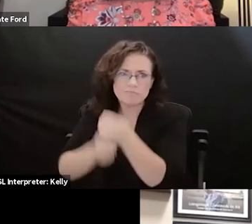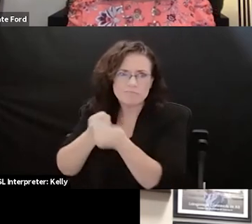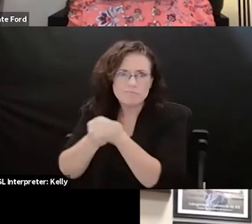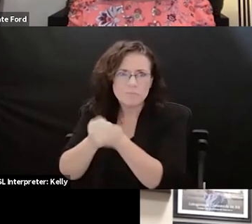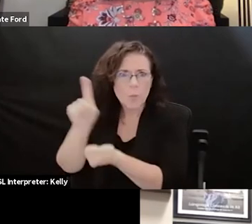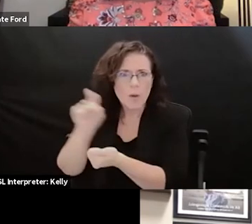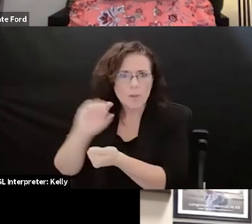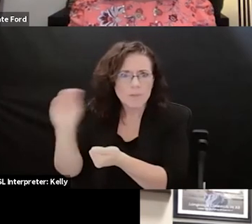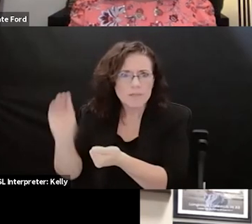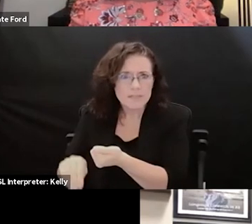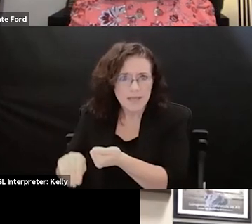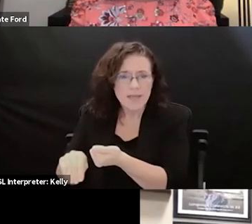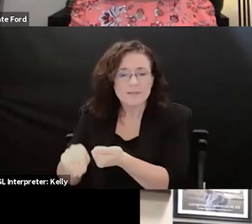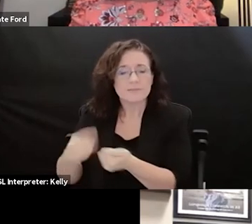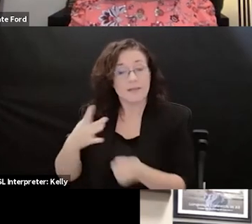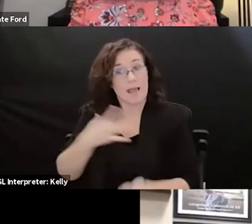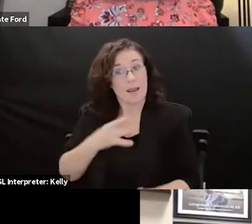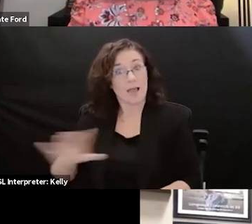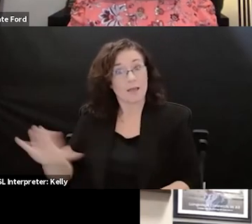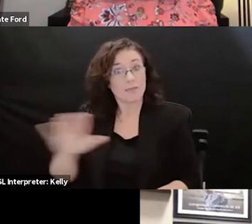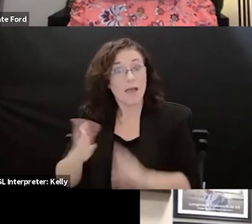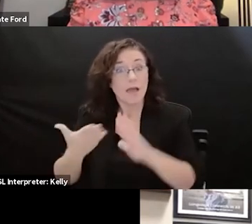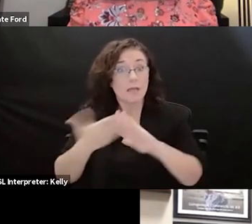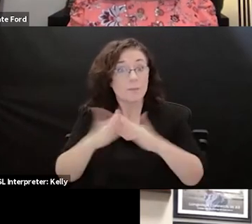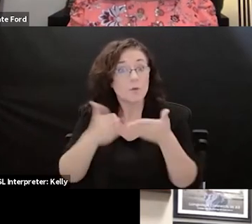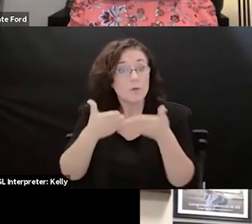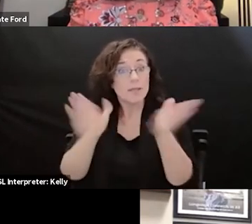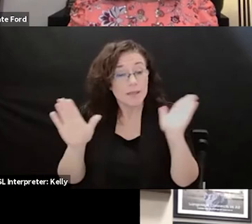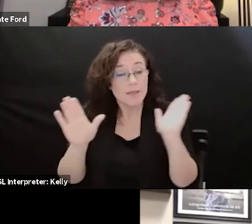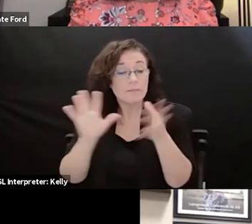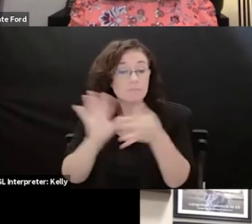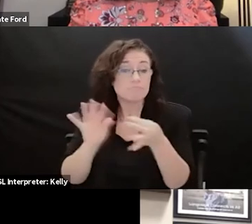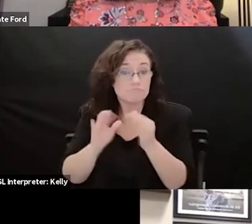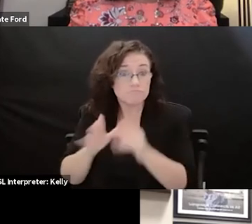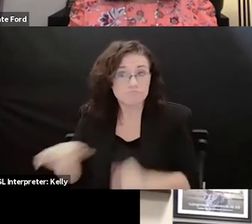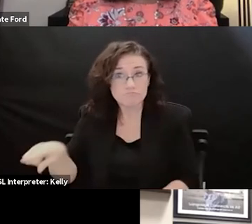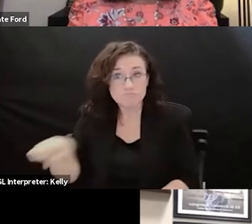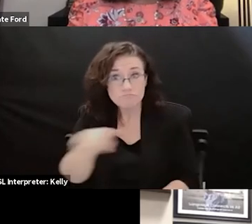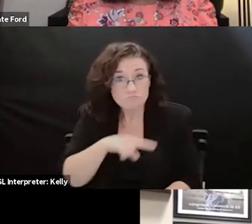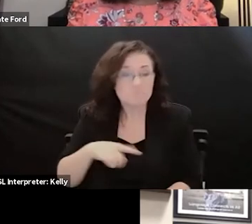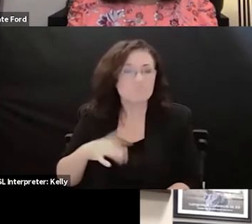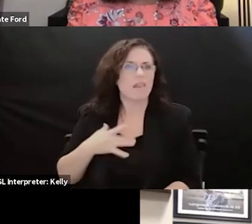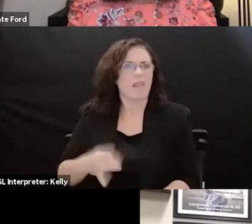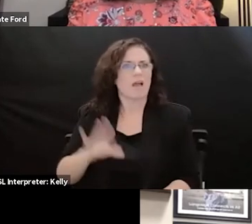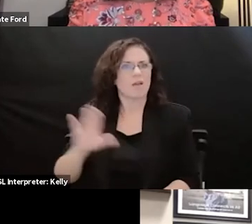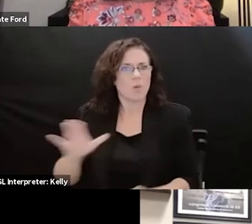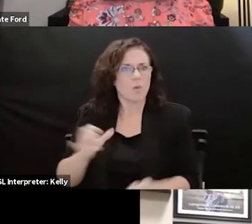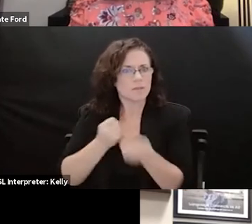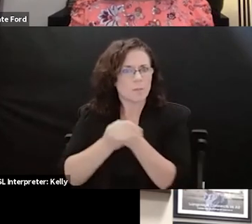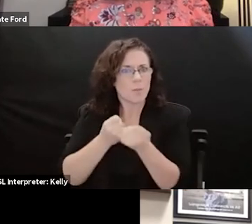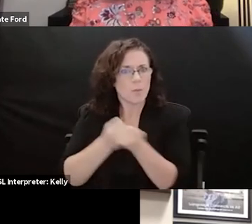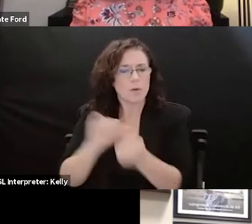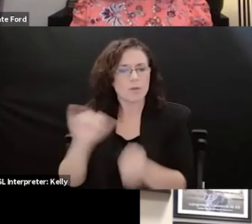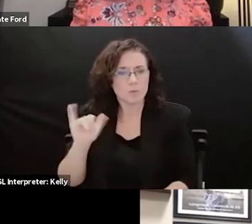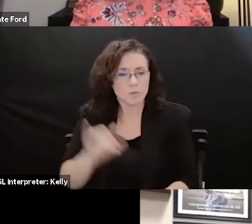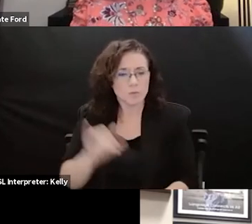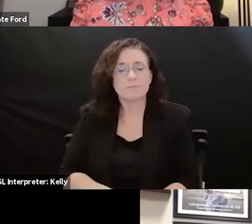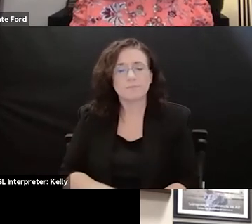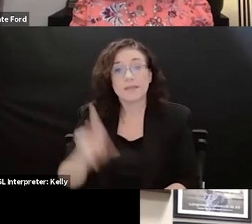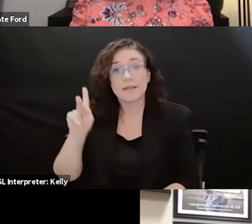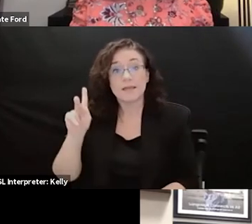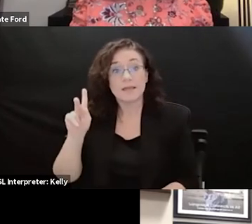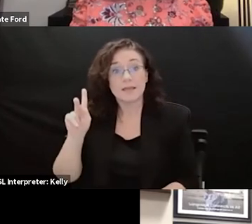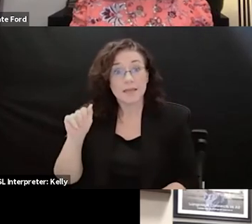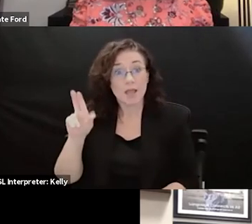and um hearing all the um the points that they have and as you know karen mcbride just pointed out the involvement